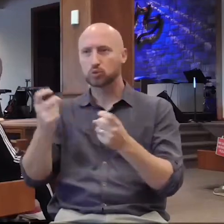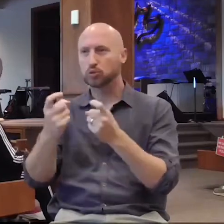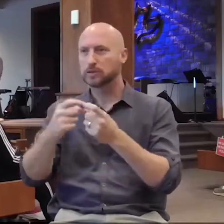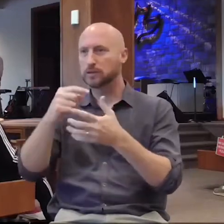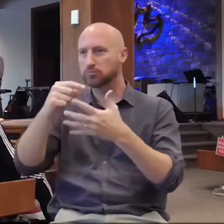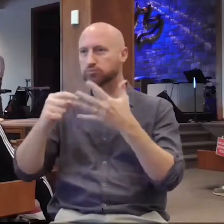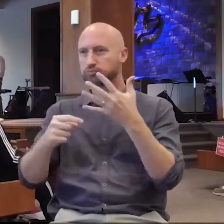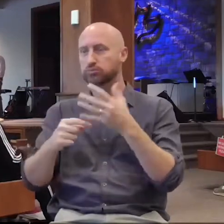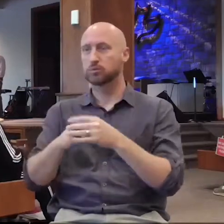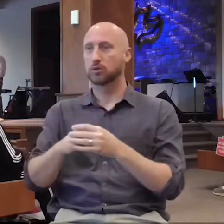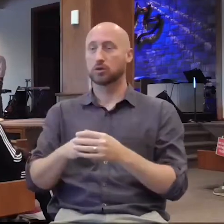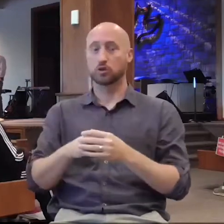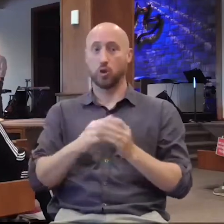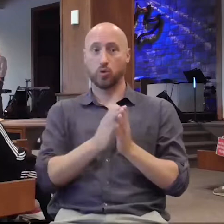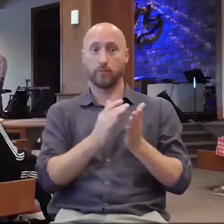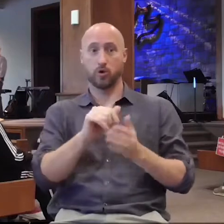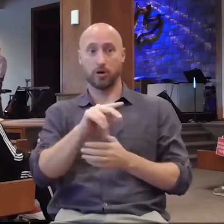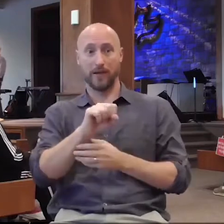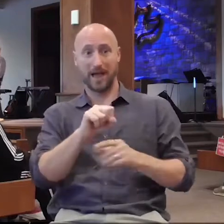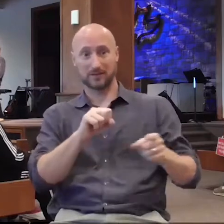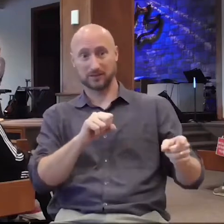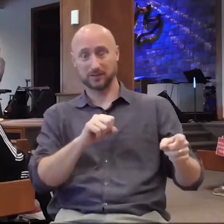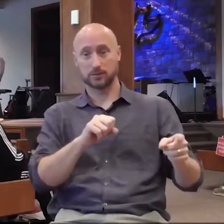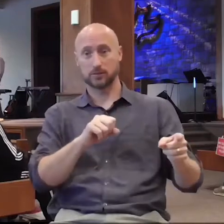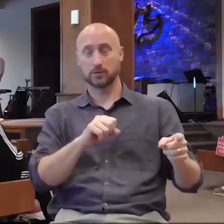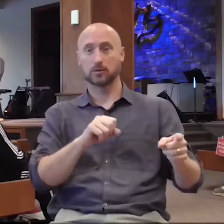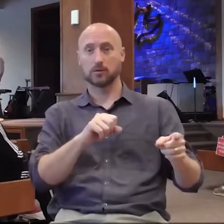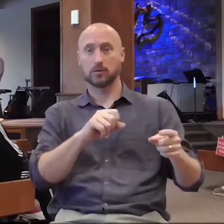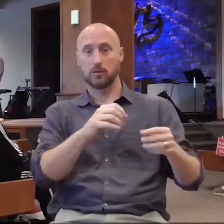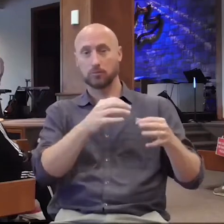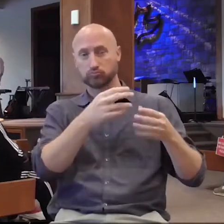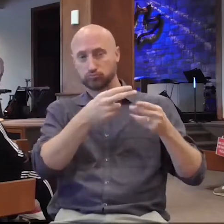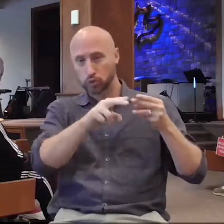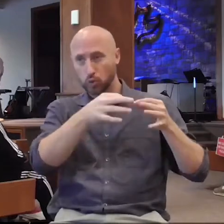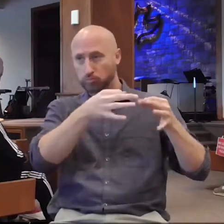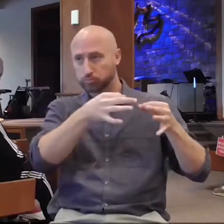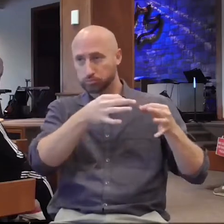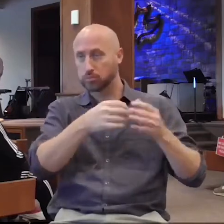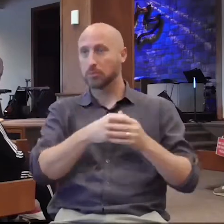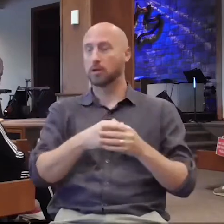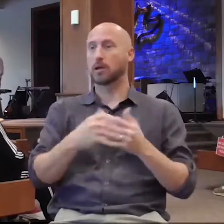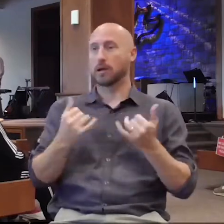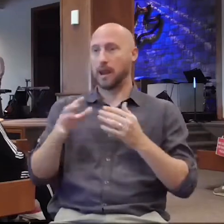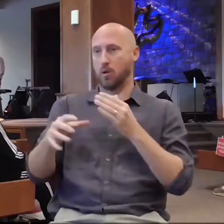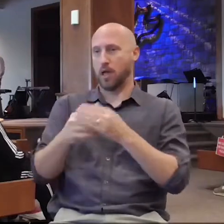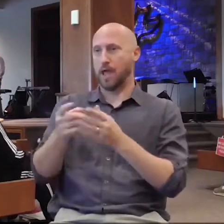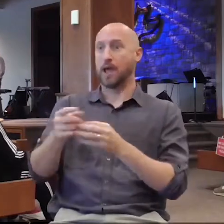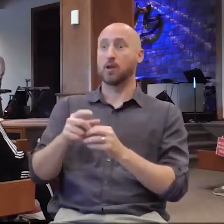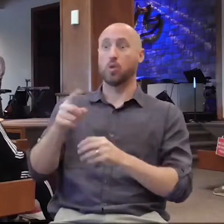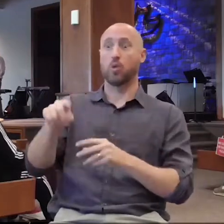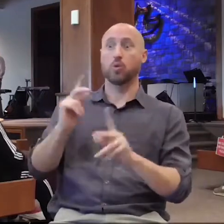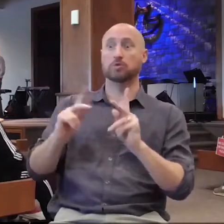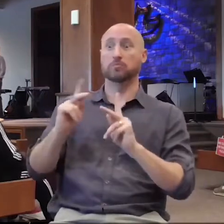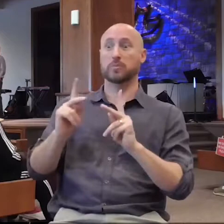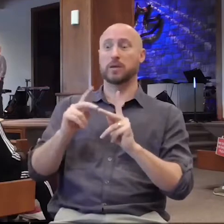that doctrine. And he's already said, I appreciate the fact that you hate those that are evil. You don't put up with